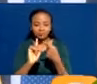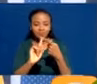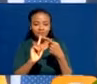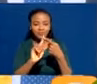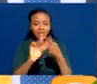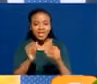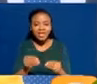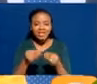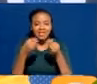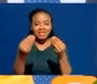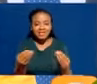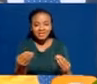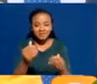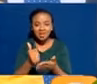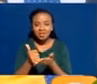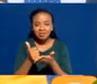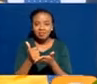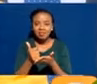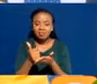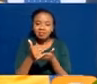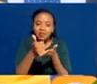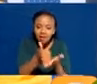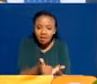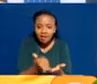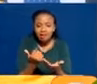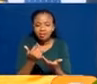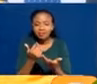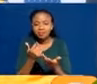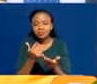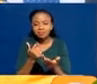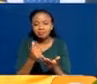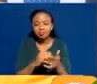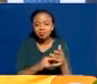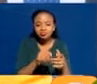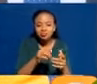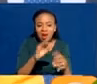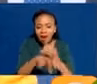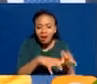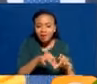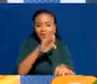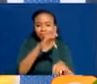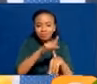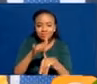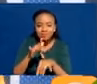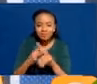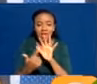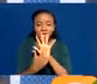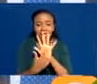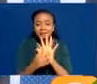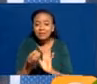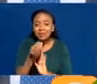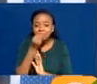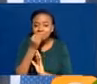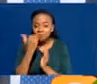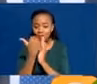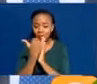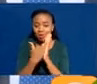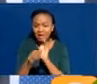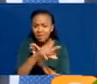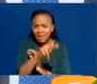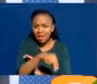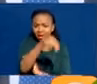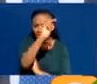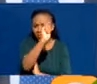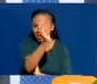of aid to the affected species, specifically the grave feeding program in northern Kenya